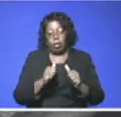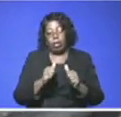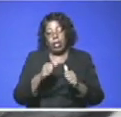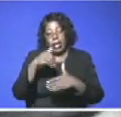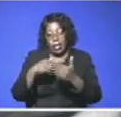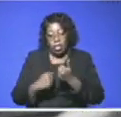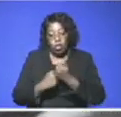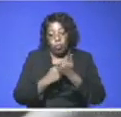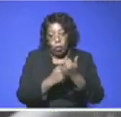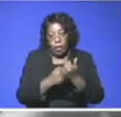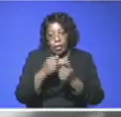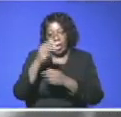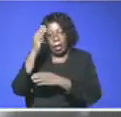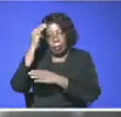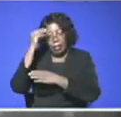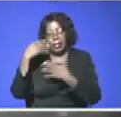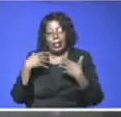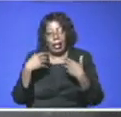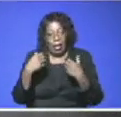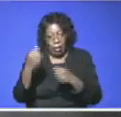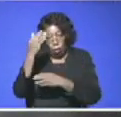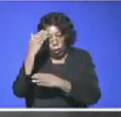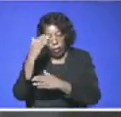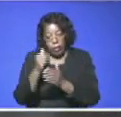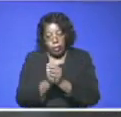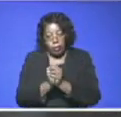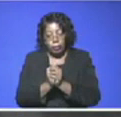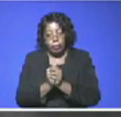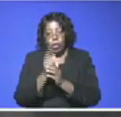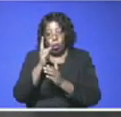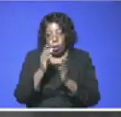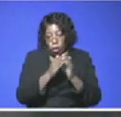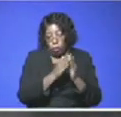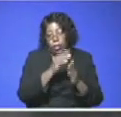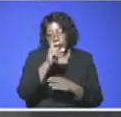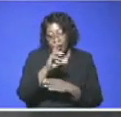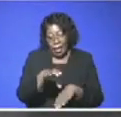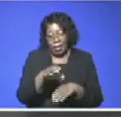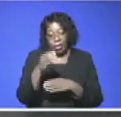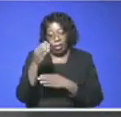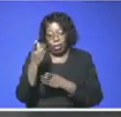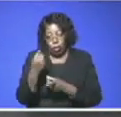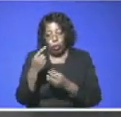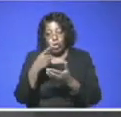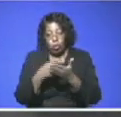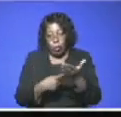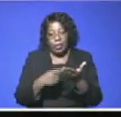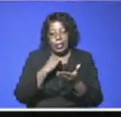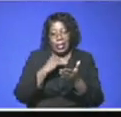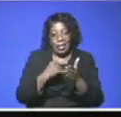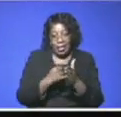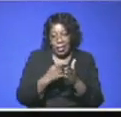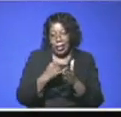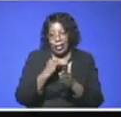supporting mental health awareness. I think the number one thing the community can do is be aware of what mental health is. Mental health is not